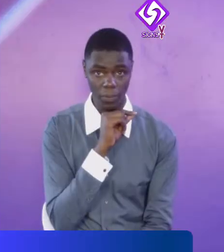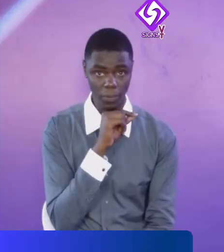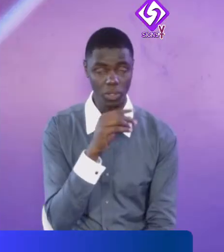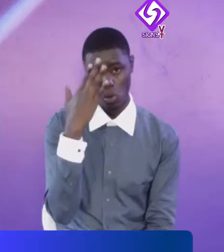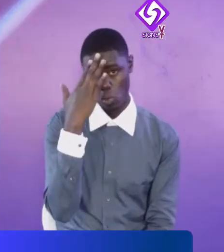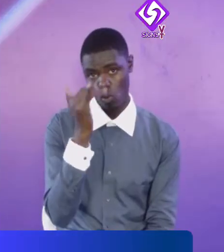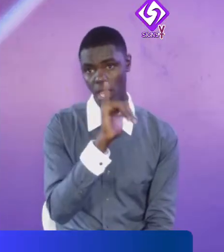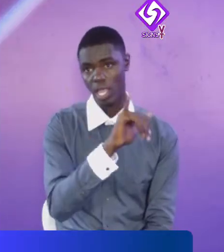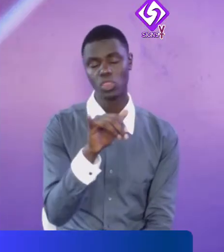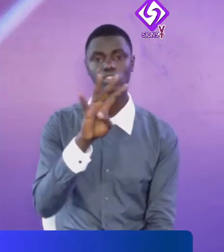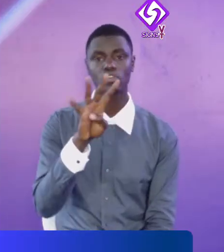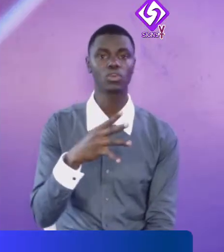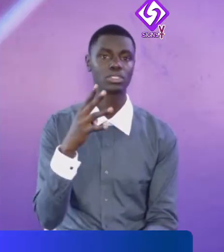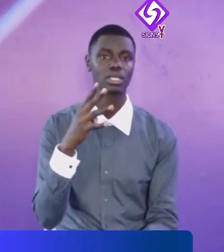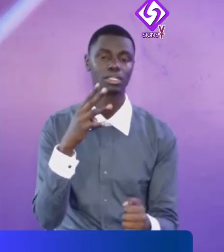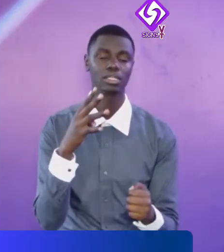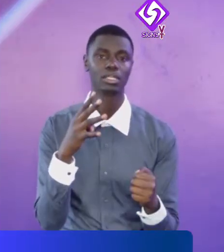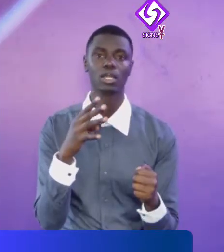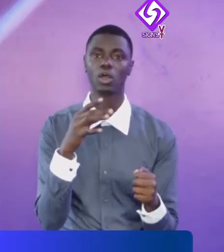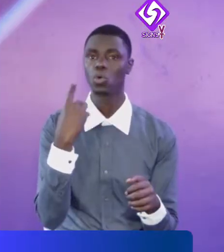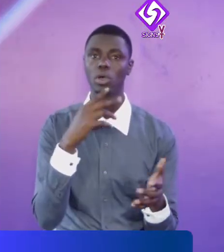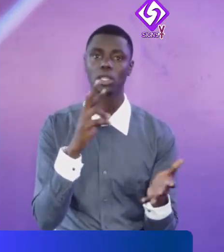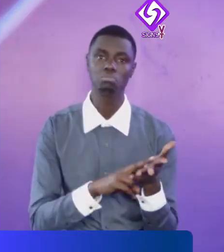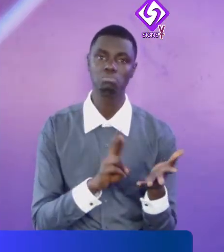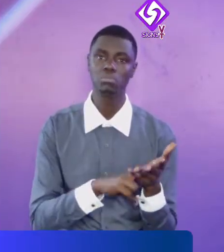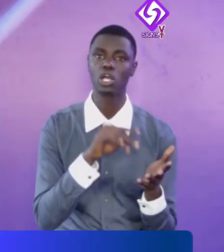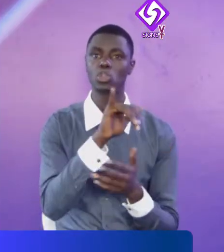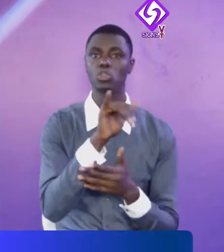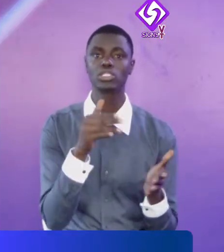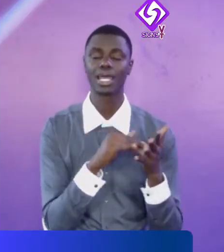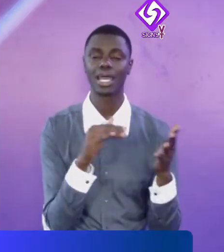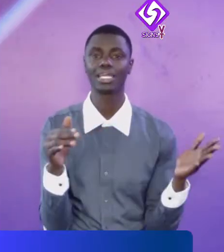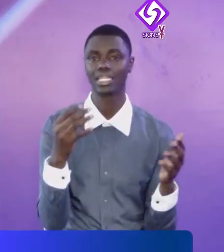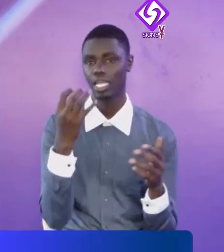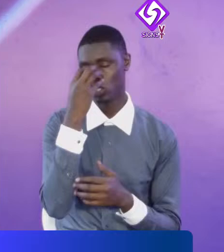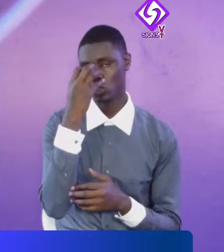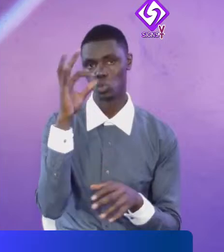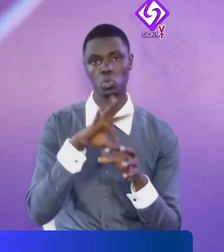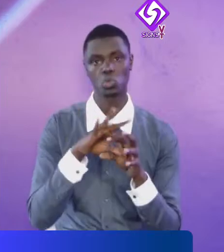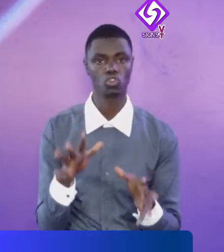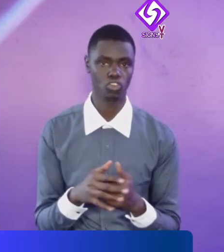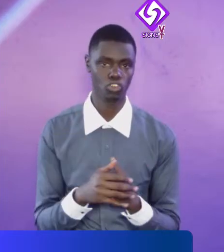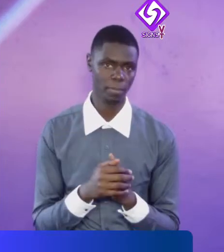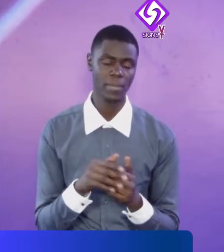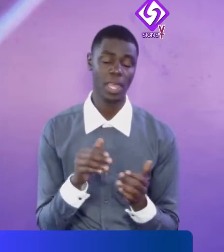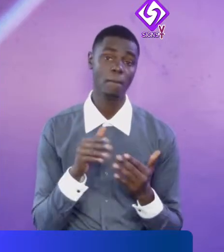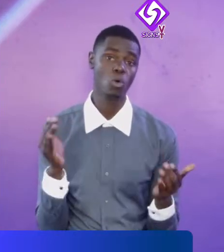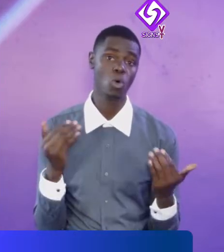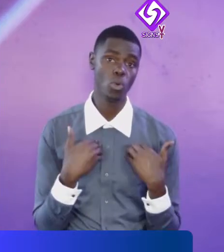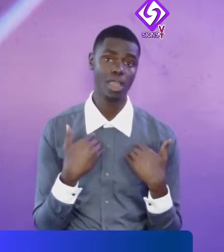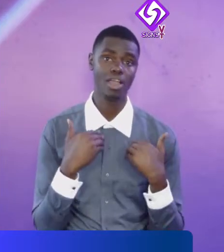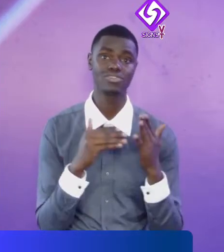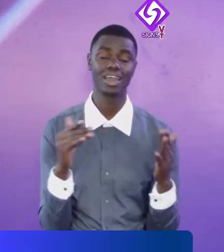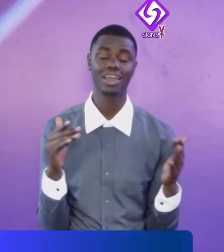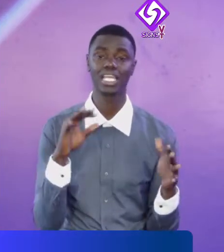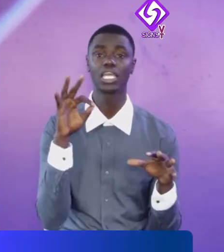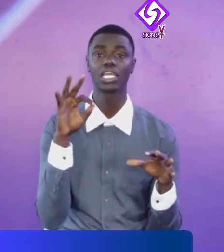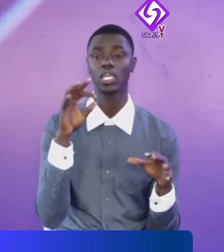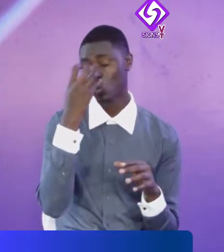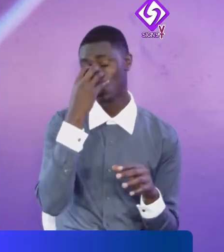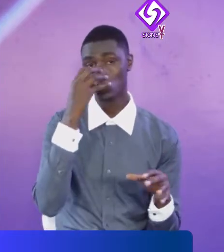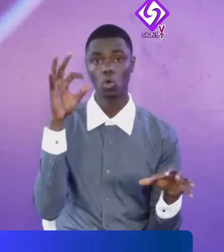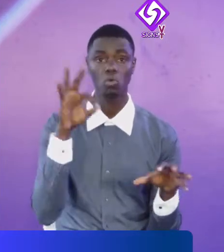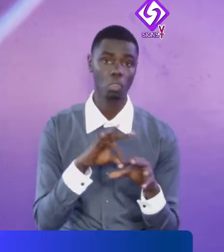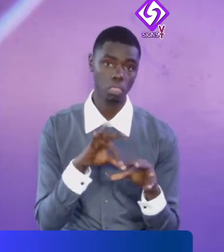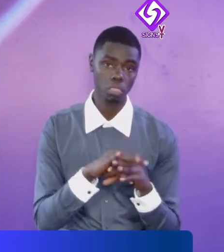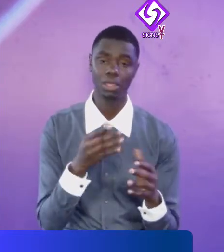because those 4,000 that are registered, most of them are anti-Ruto voters, isn't it? So the more we have the anti-Ruto voters in the register,